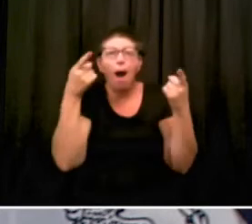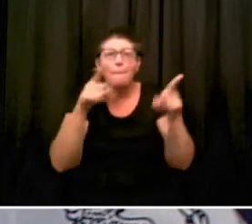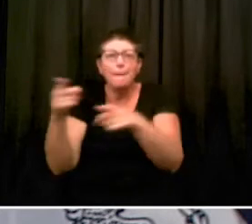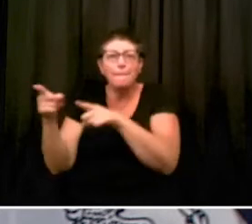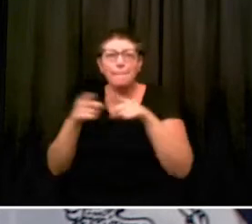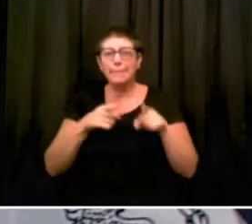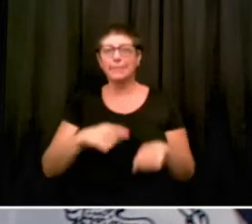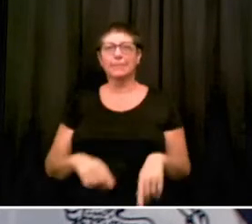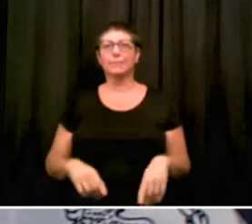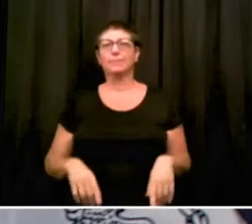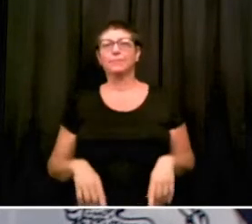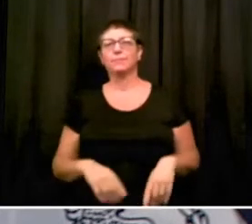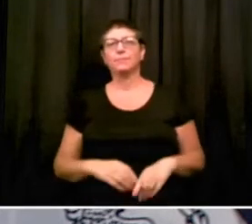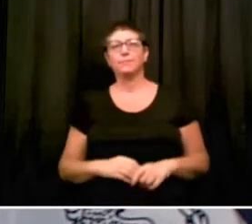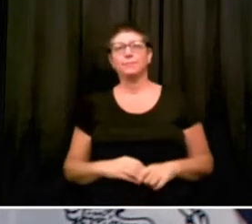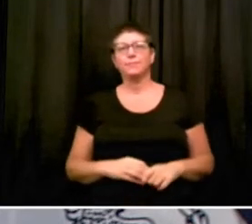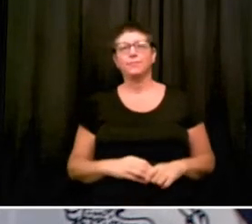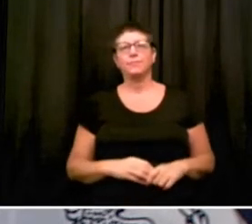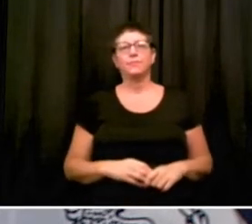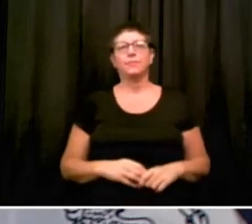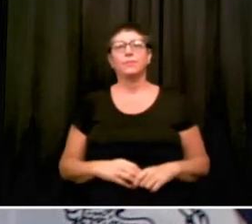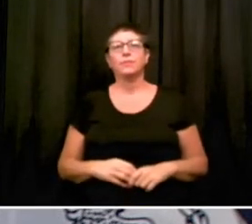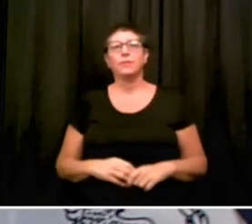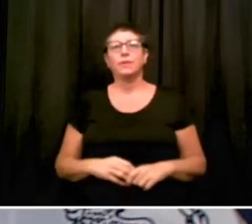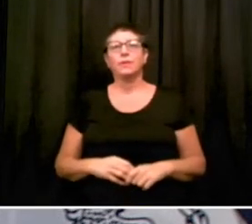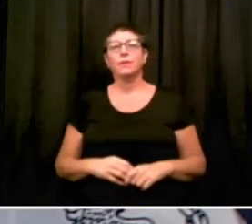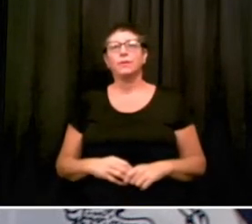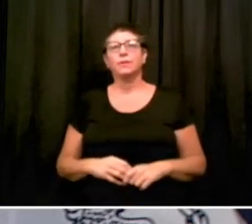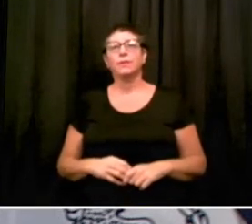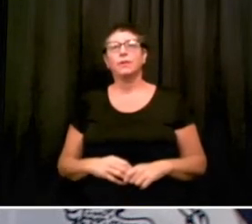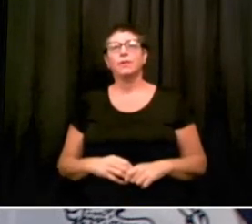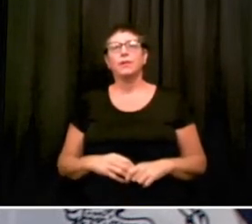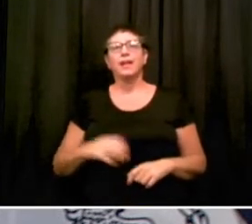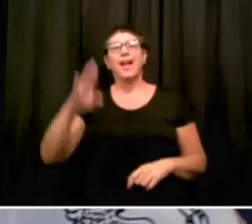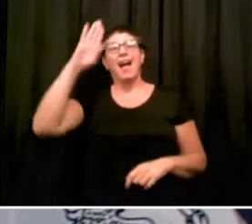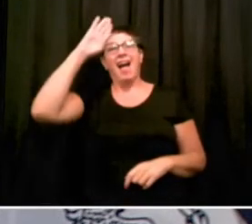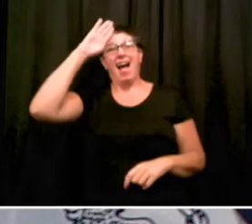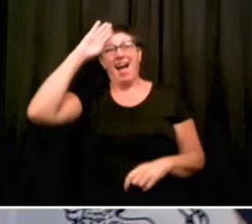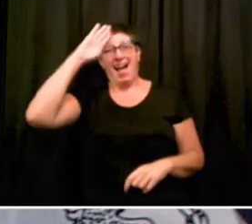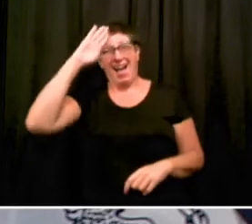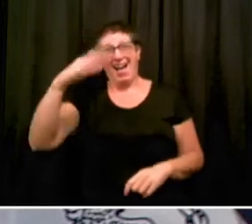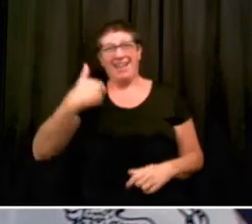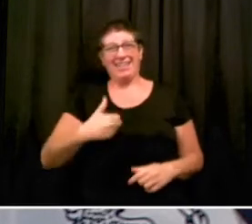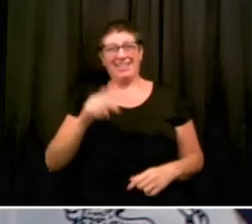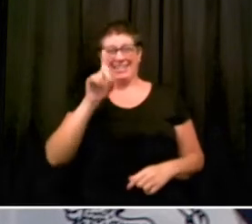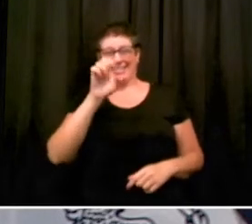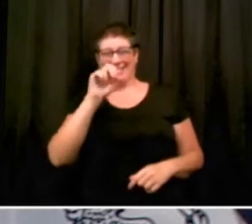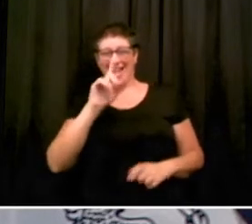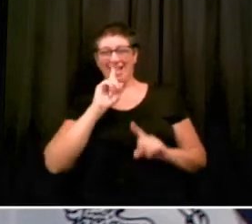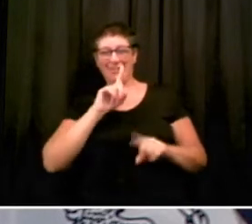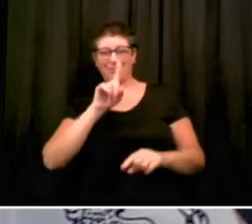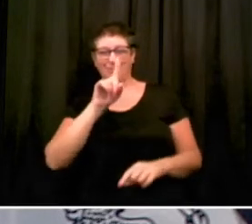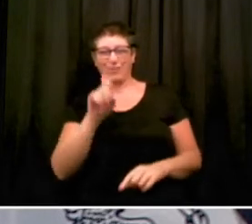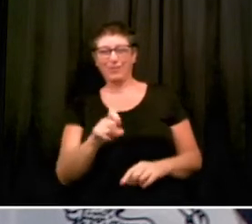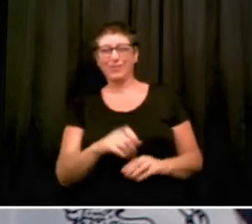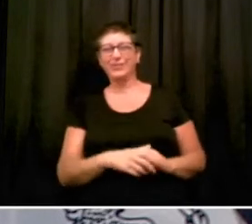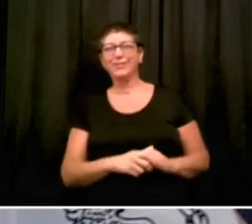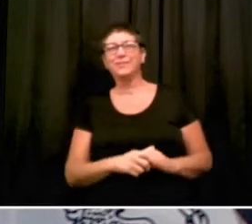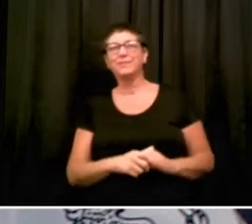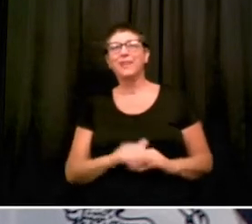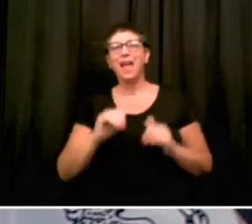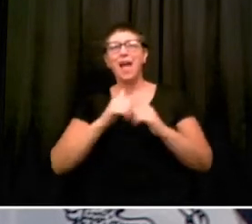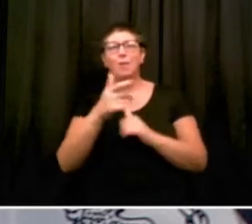Hi, good morning, Mayor. Thank you for taking my question. How you doing, Dan? Good, thank you. I have two quick questions for you. When it